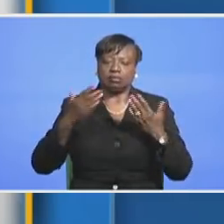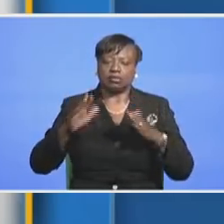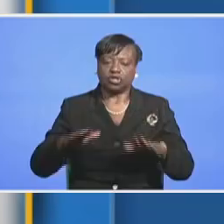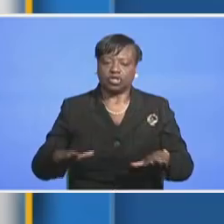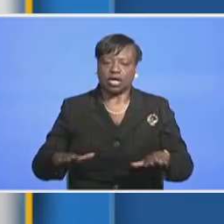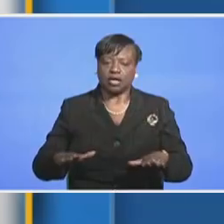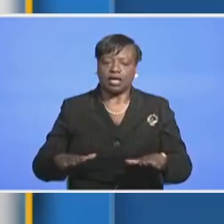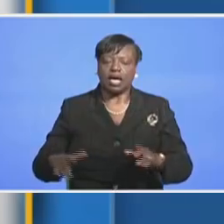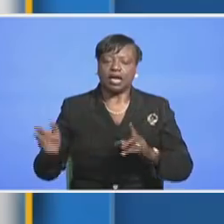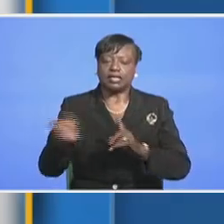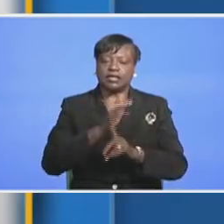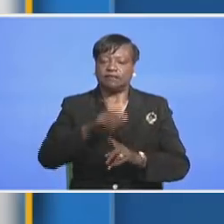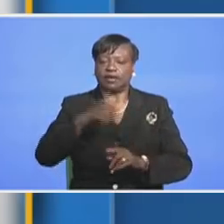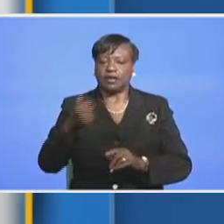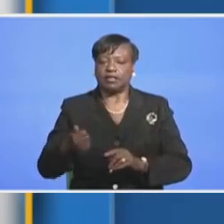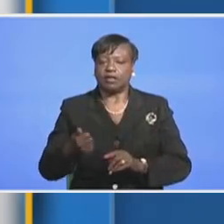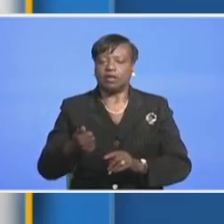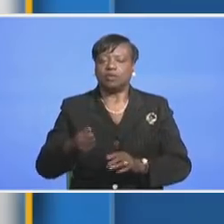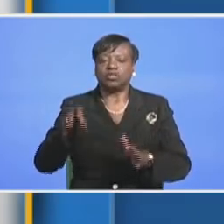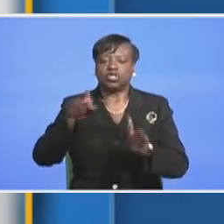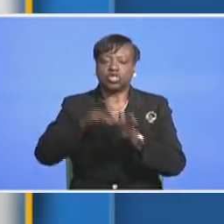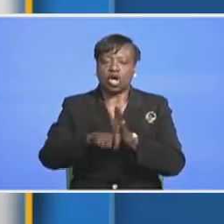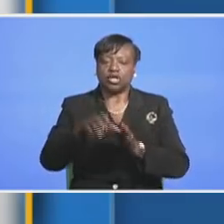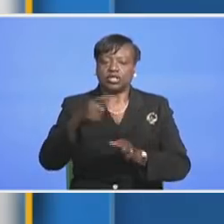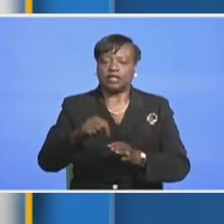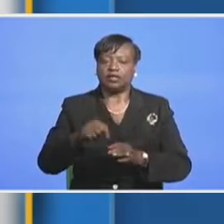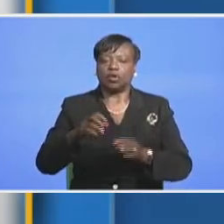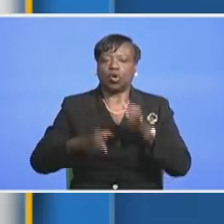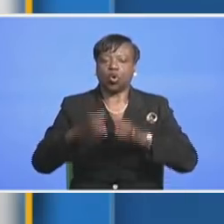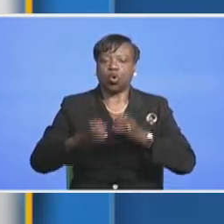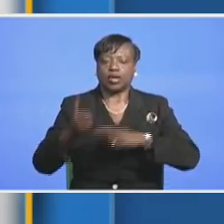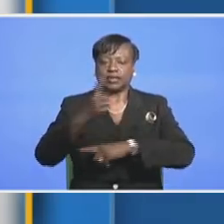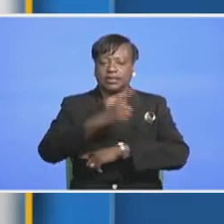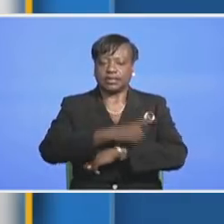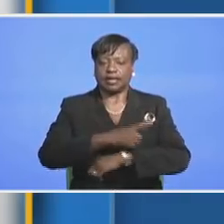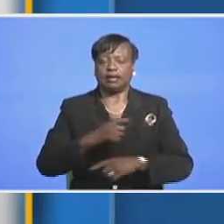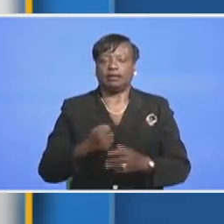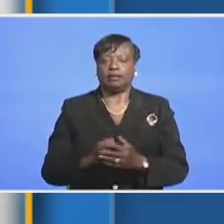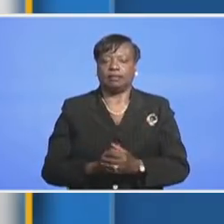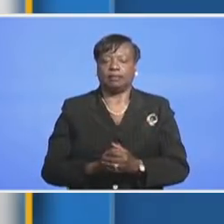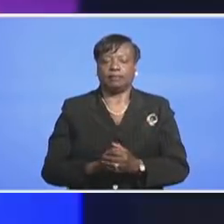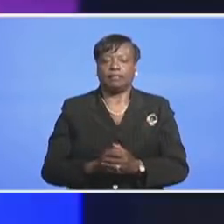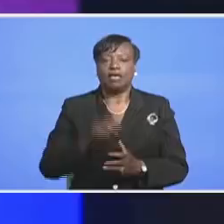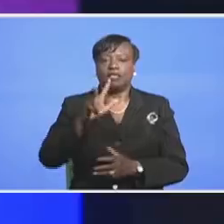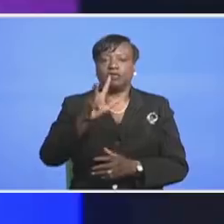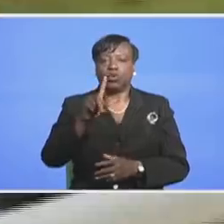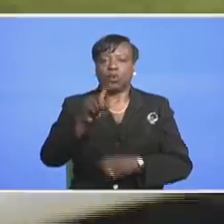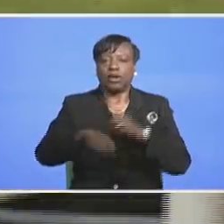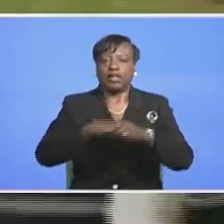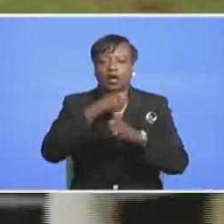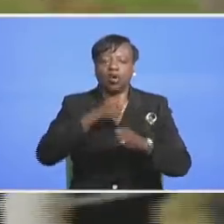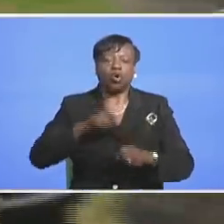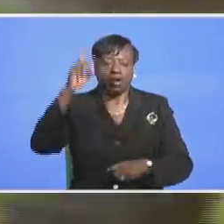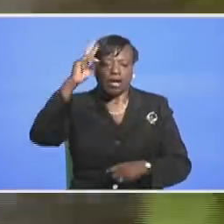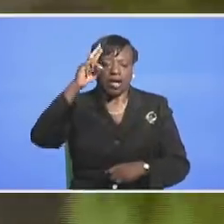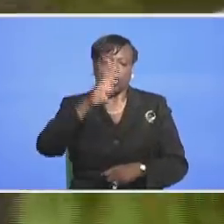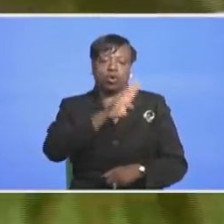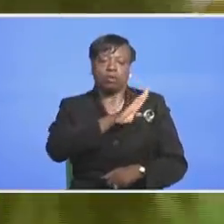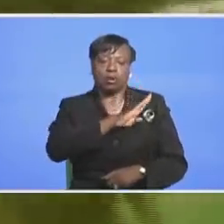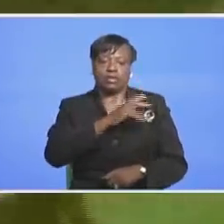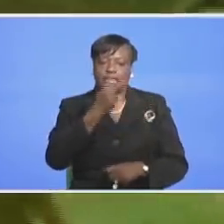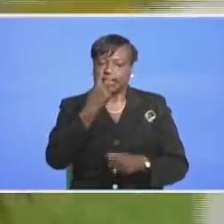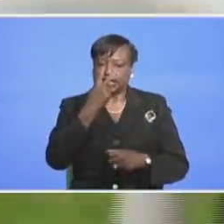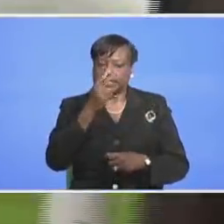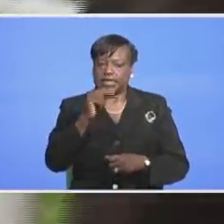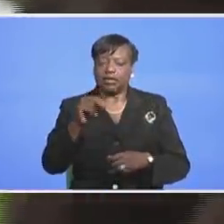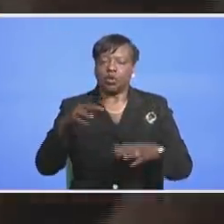in the magistrate's court today. LaDon Davis was in court for the arraignments. 31-year-old Ricardo Burrows, seen on your screen wearing